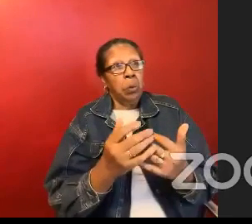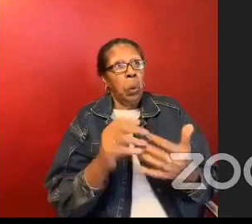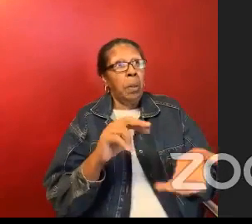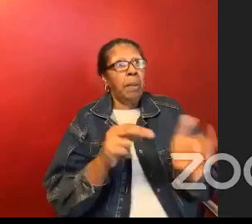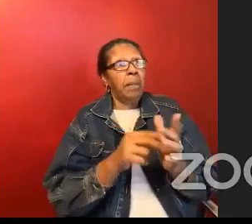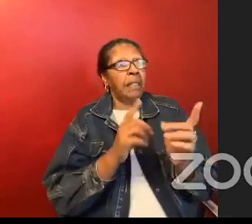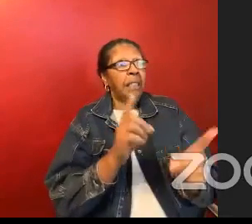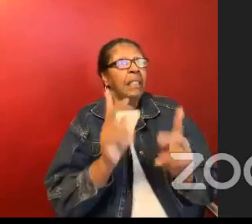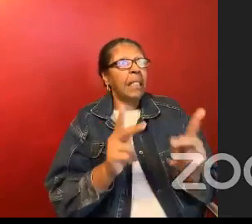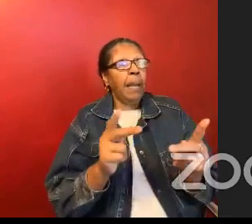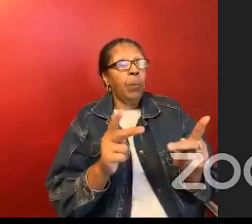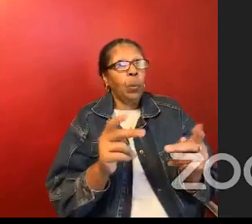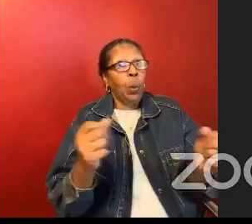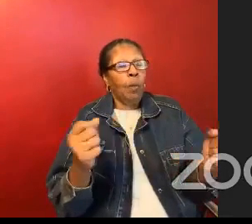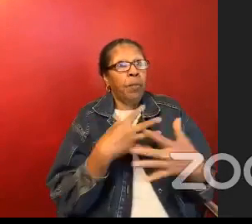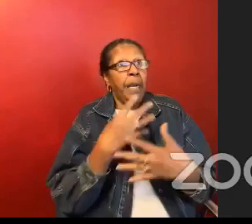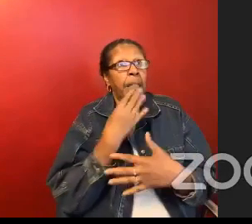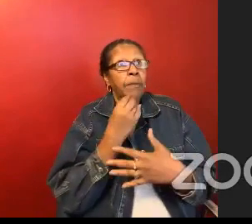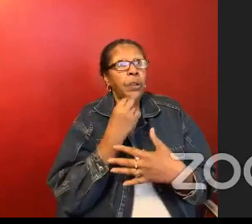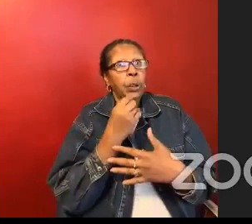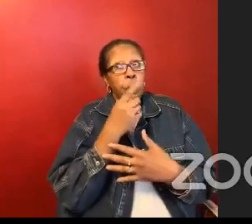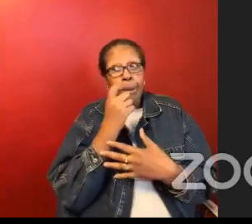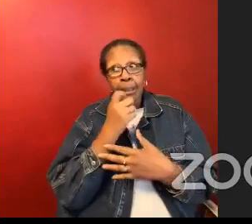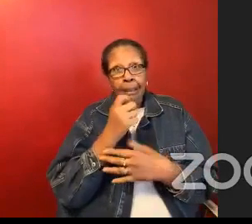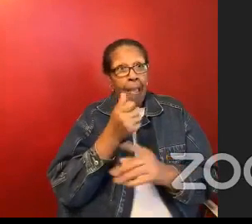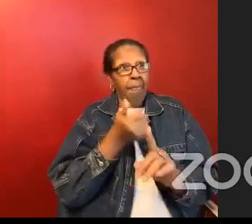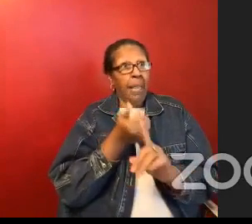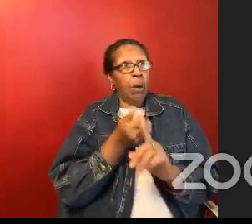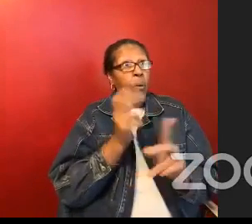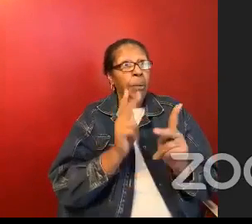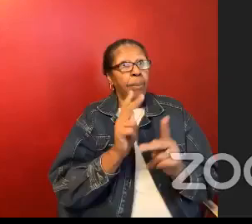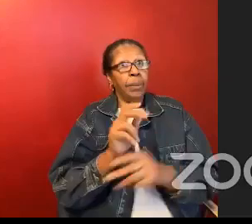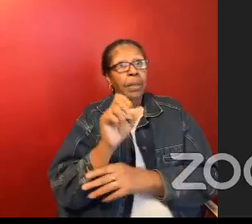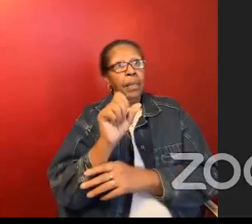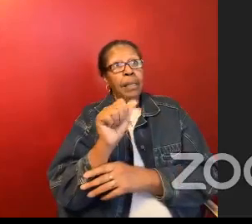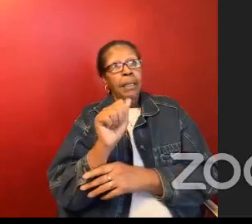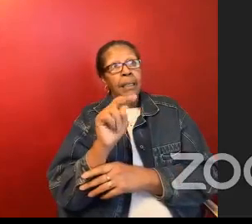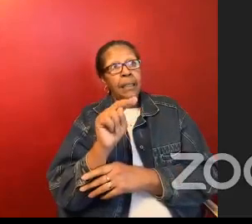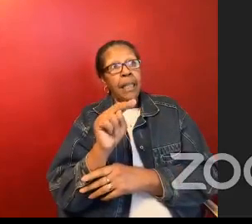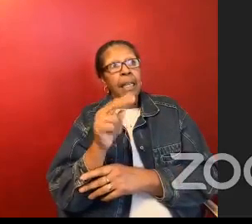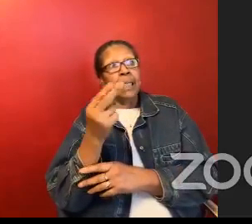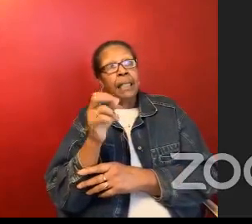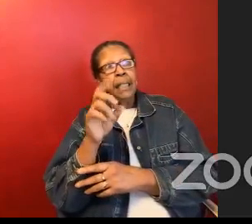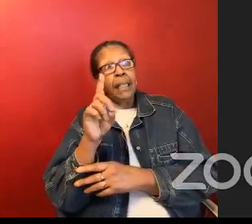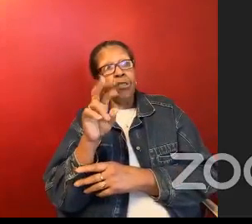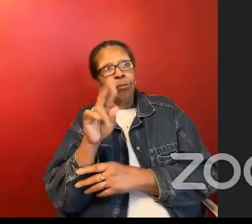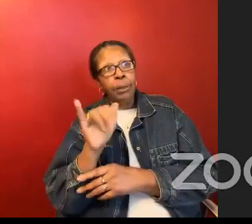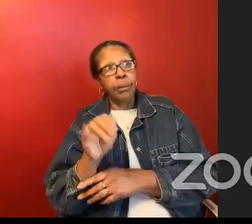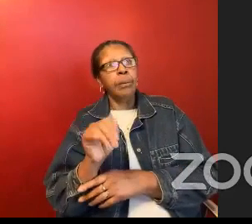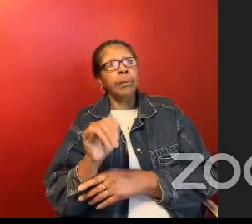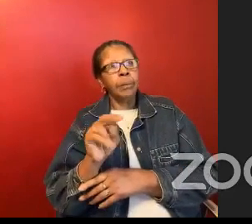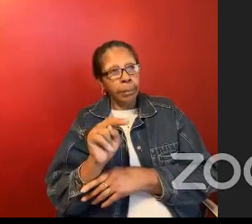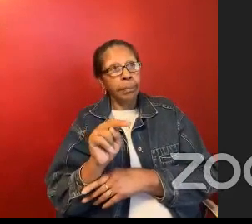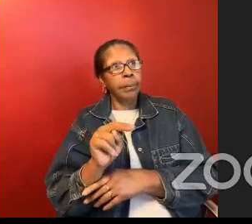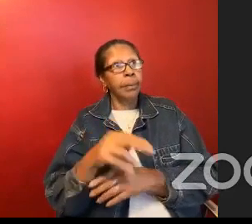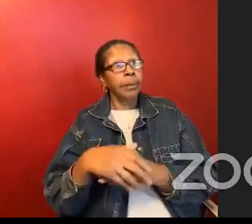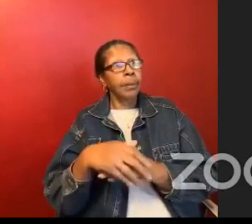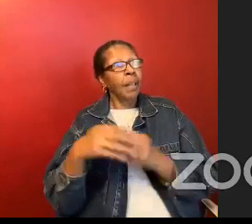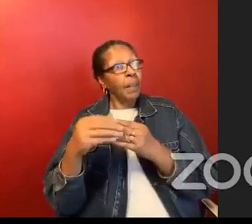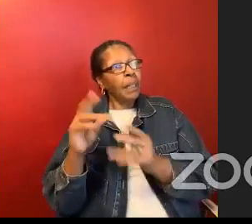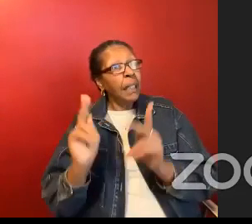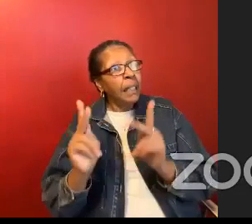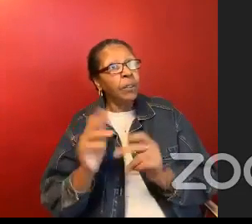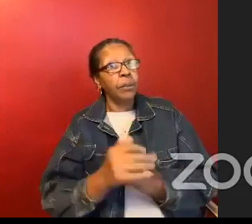Their own folk were trying to kill them. The Sanhedrin, the Jewish leaders, the people who were traditionalists, the people who didn't